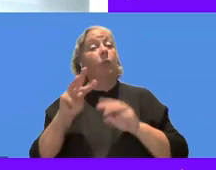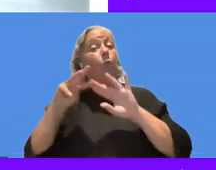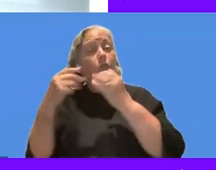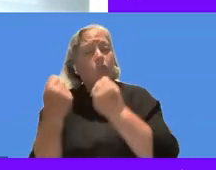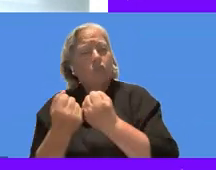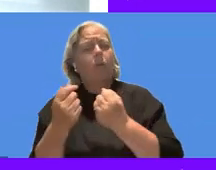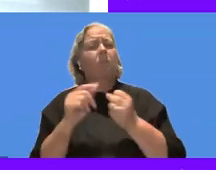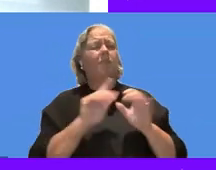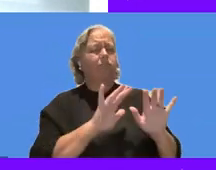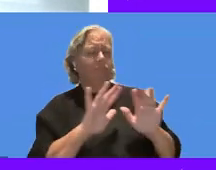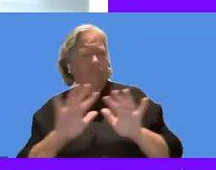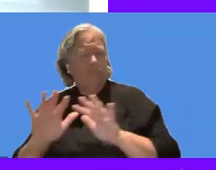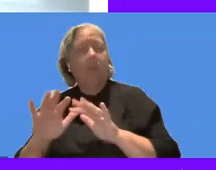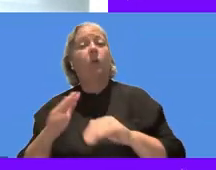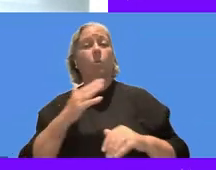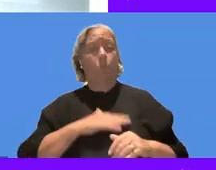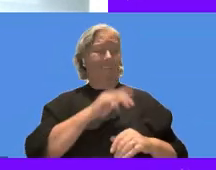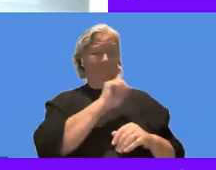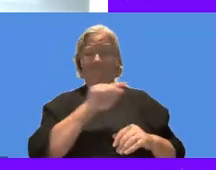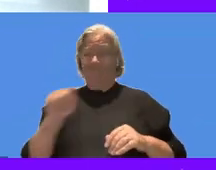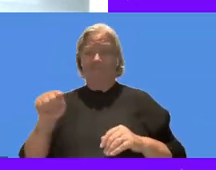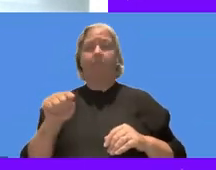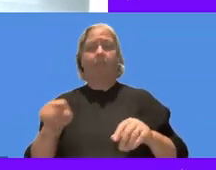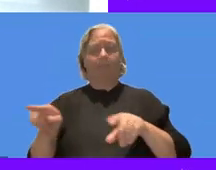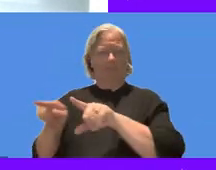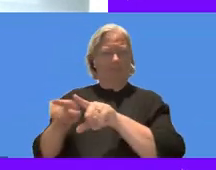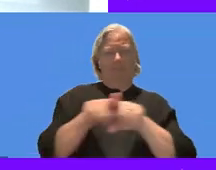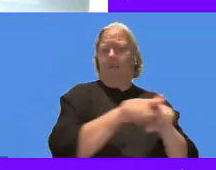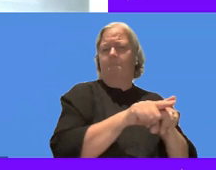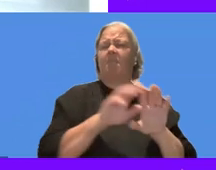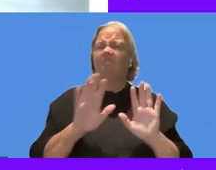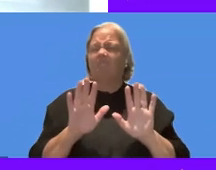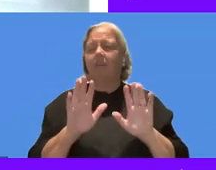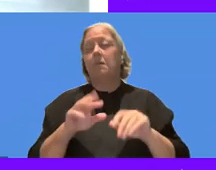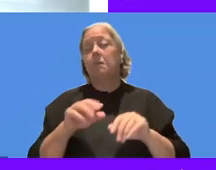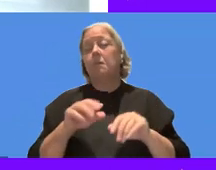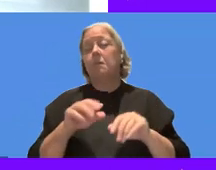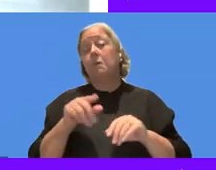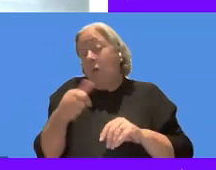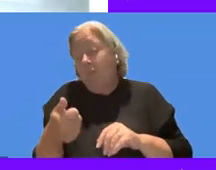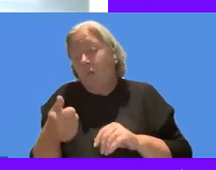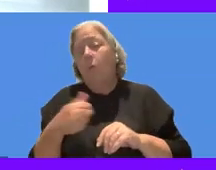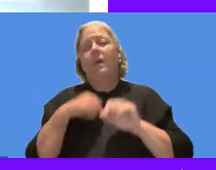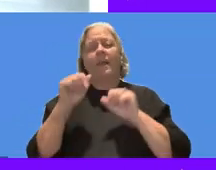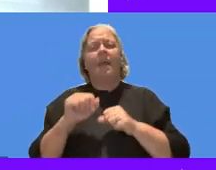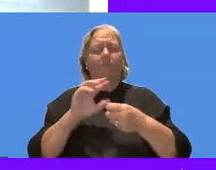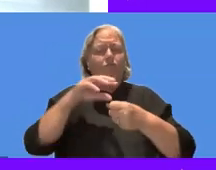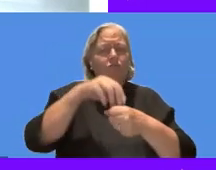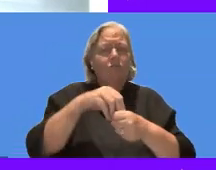that all findings are consistent. So again, that was another way that we can involve girls and young people in